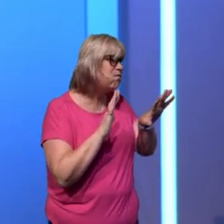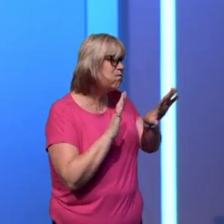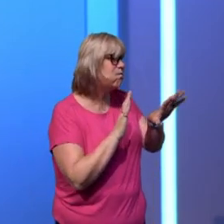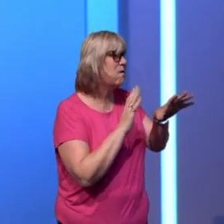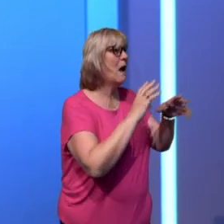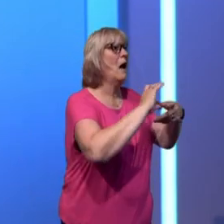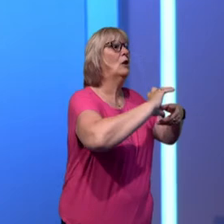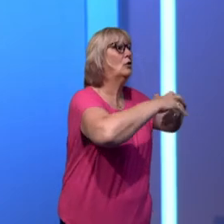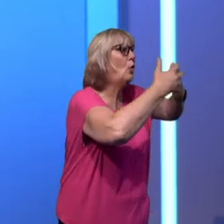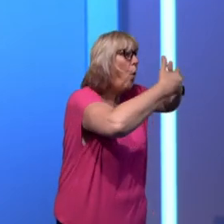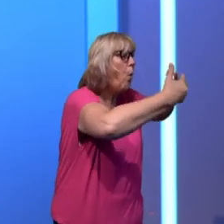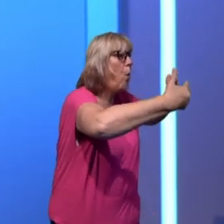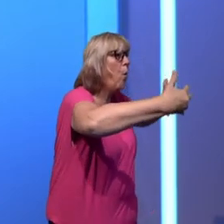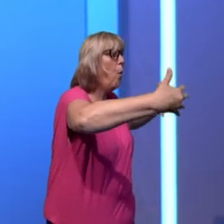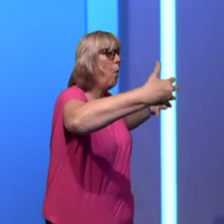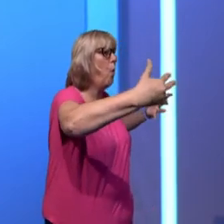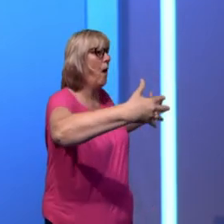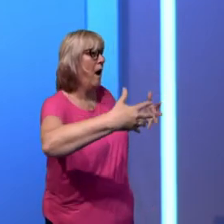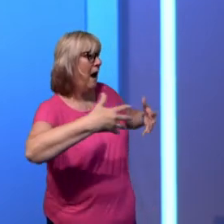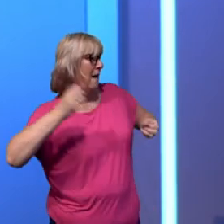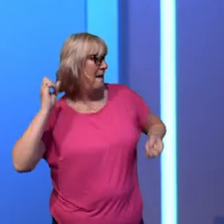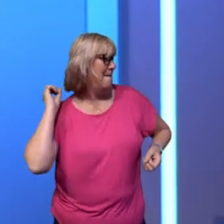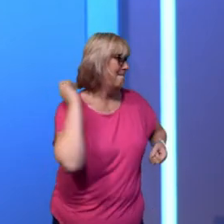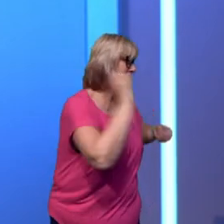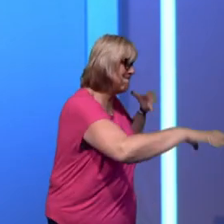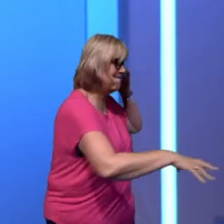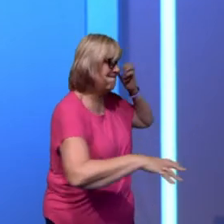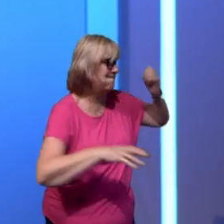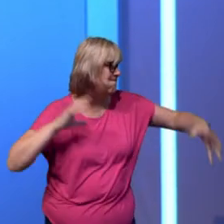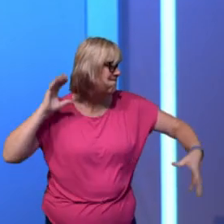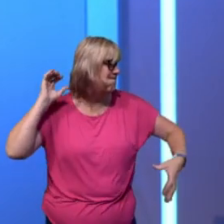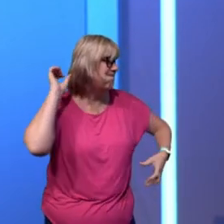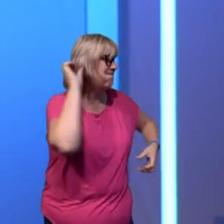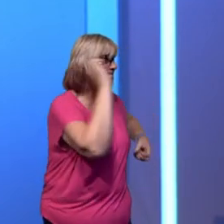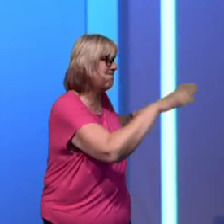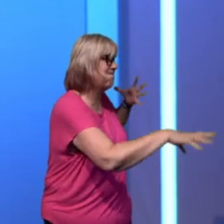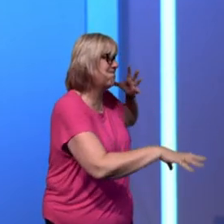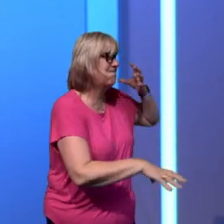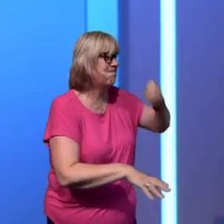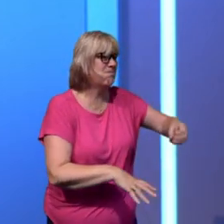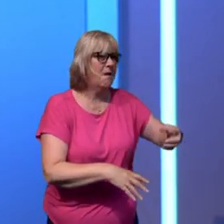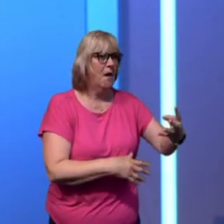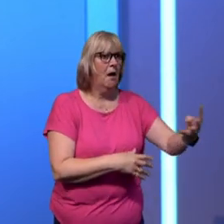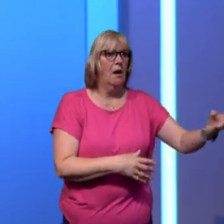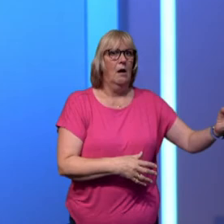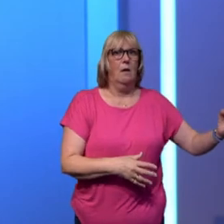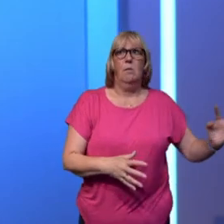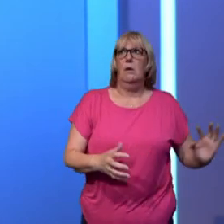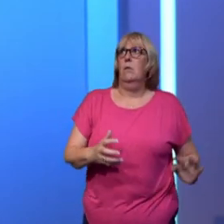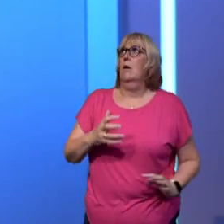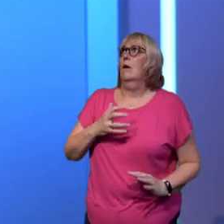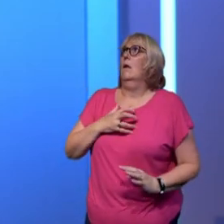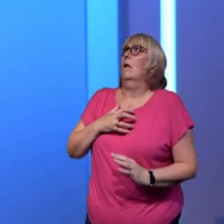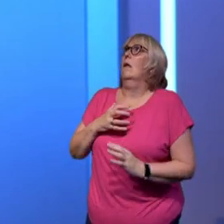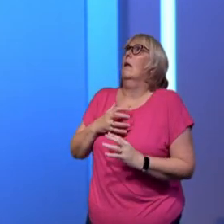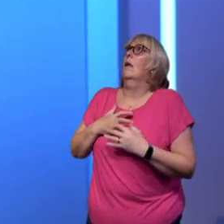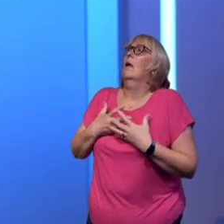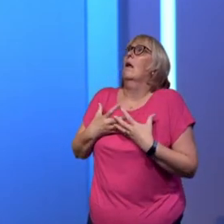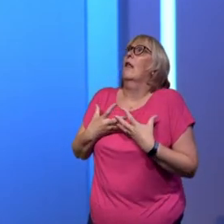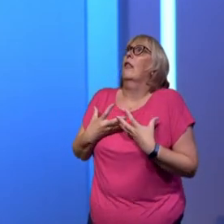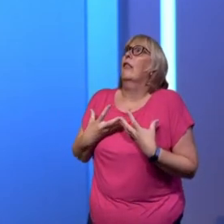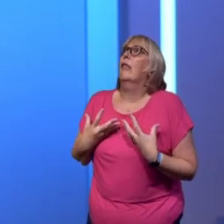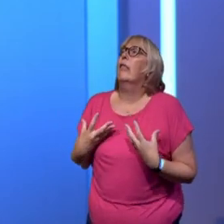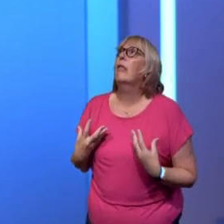the stone quarries and struck them down on the slopes. At this, the hearts of the people melted in fear and became like